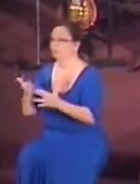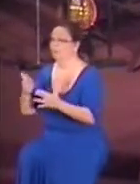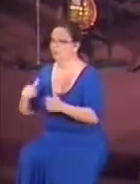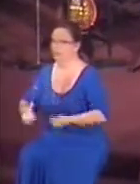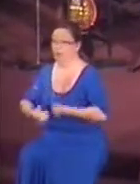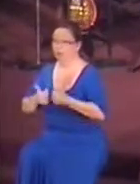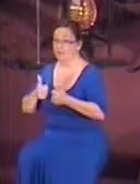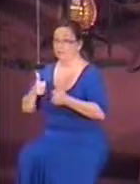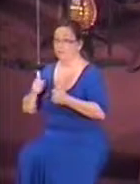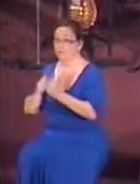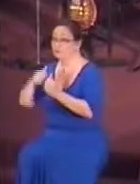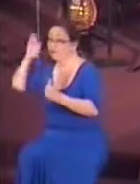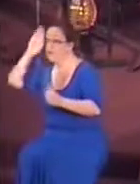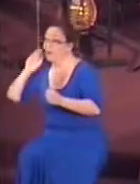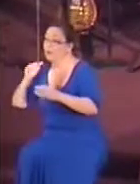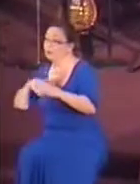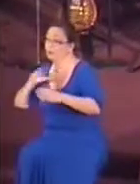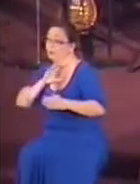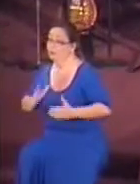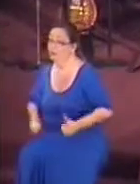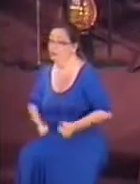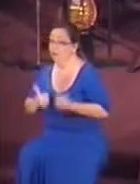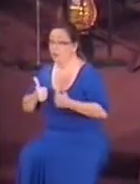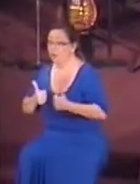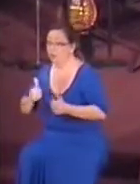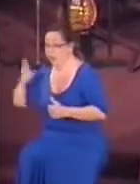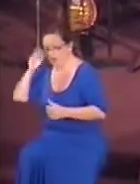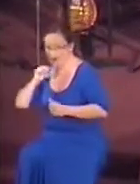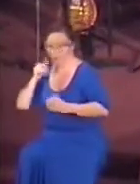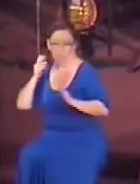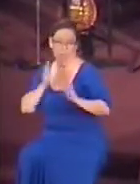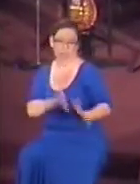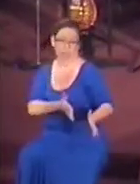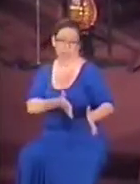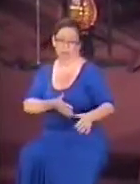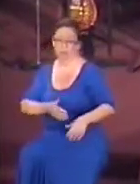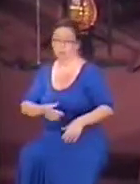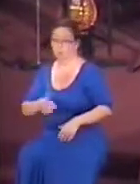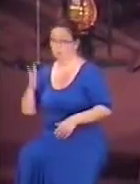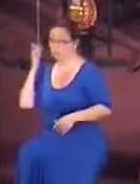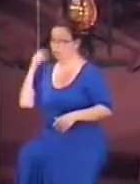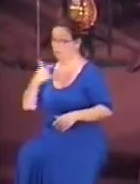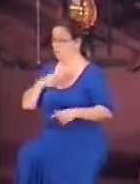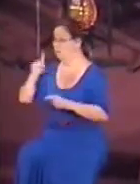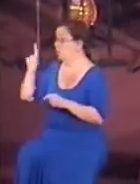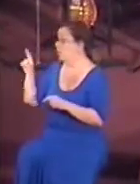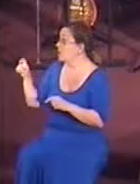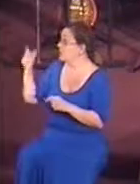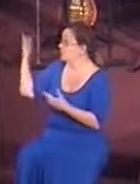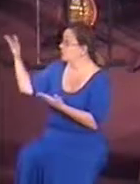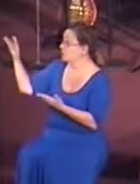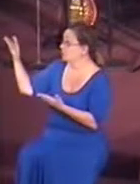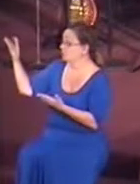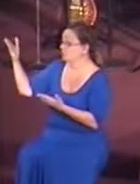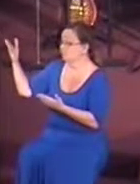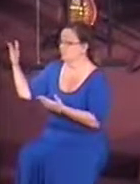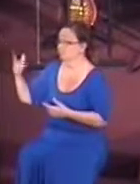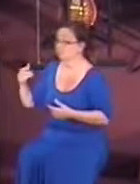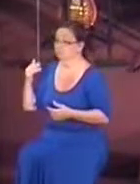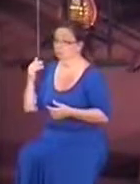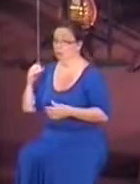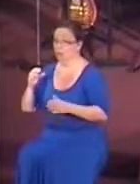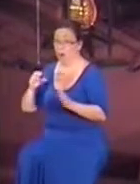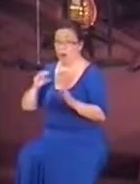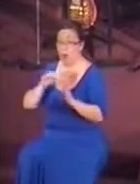walk through with him in Christianity. It means that God isn't going to abandon you because you maybe question the reliability of the New or the